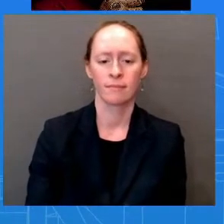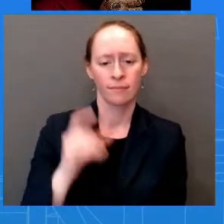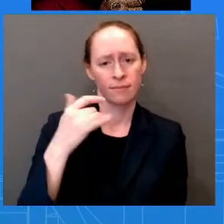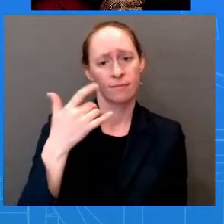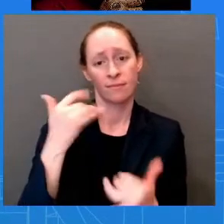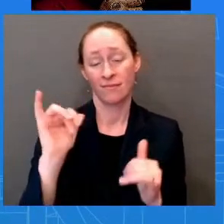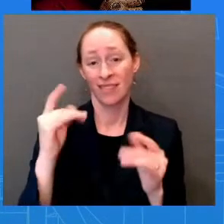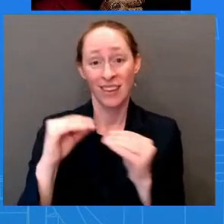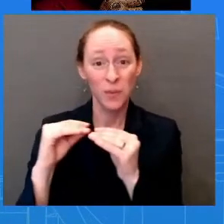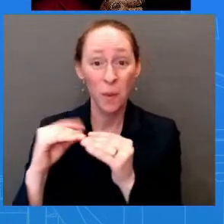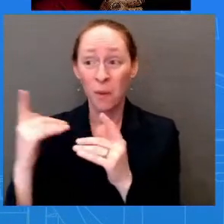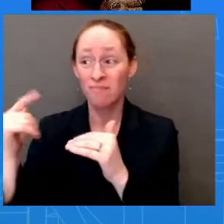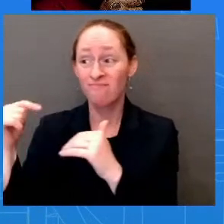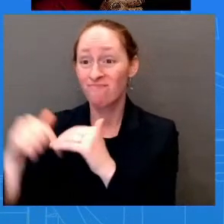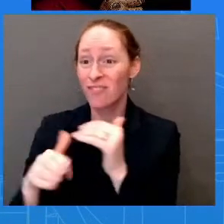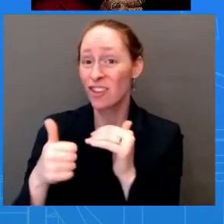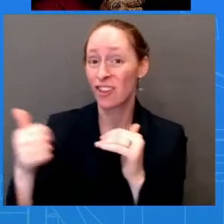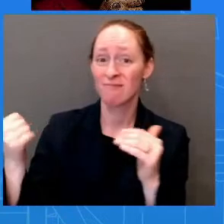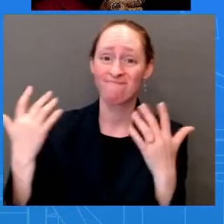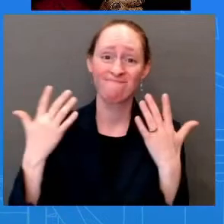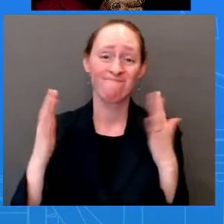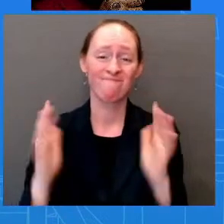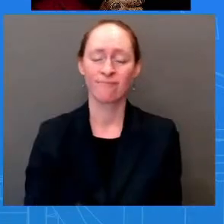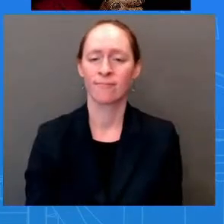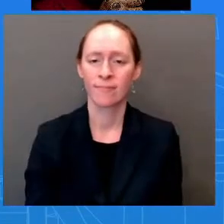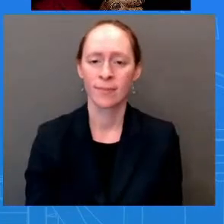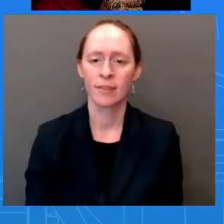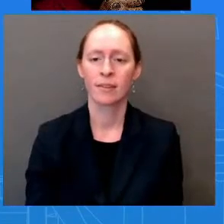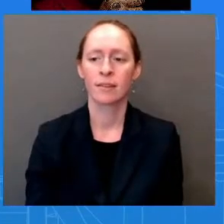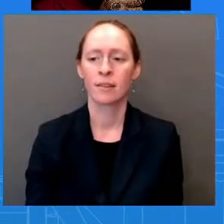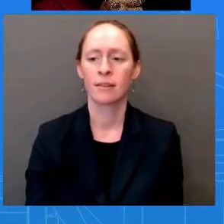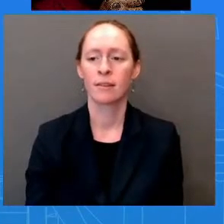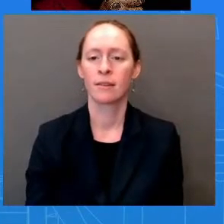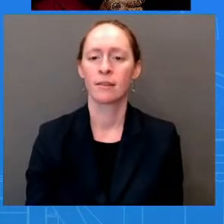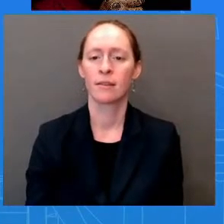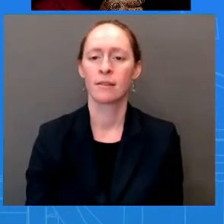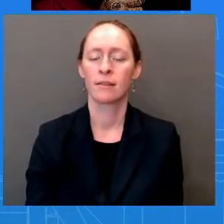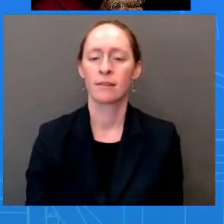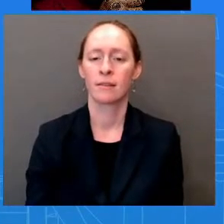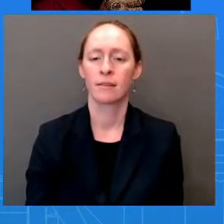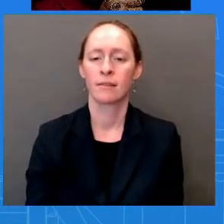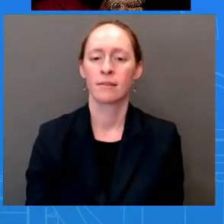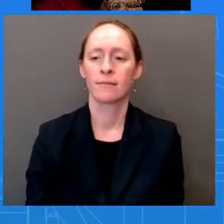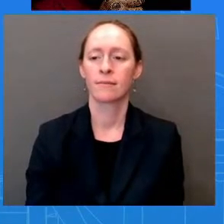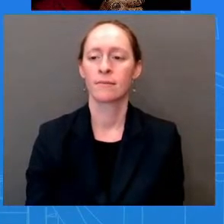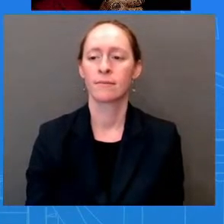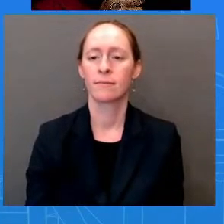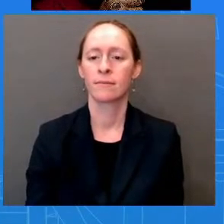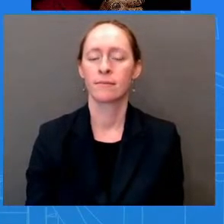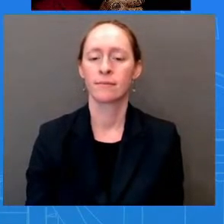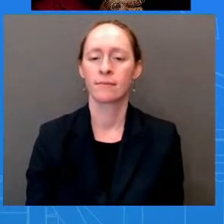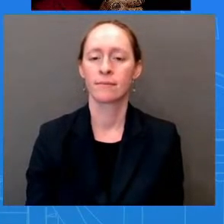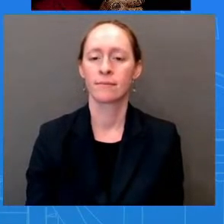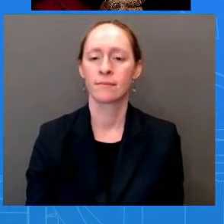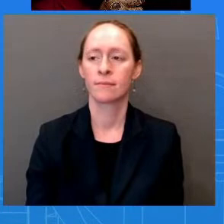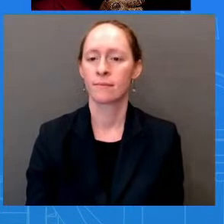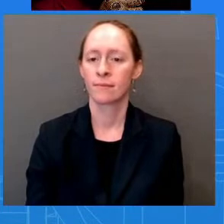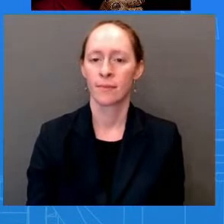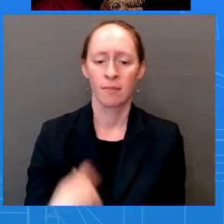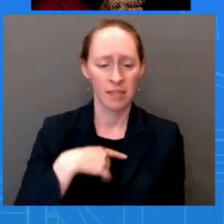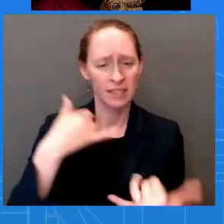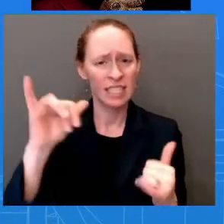here, but we're always looking at potential other ways to hold folks into account.